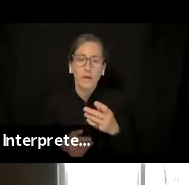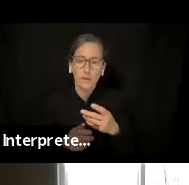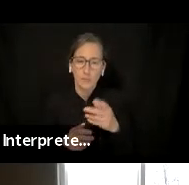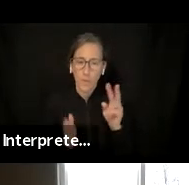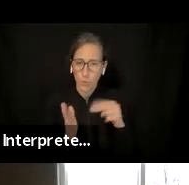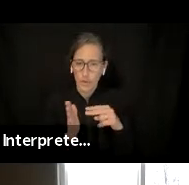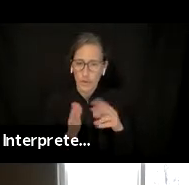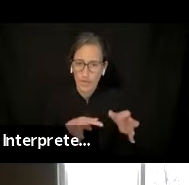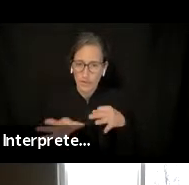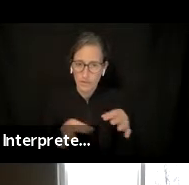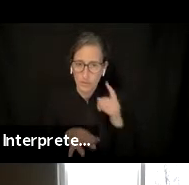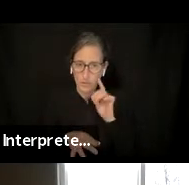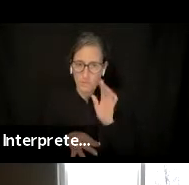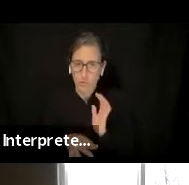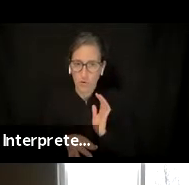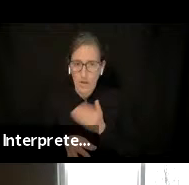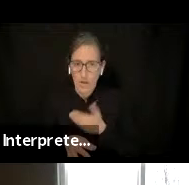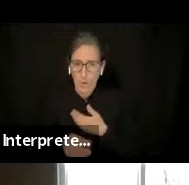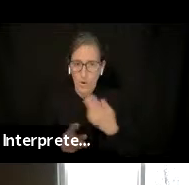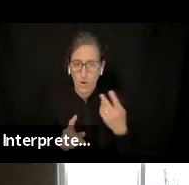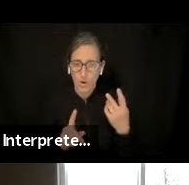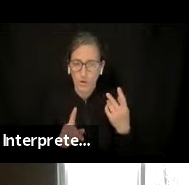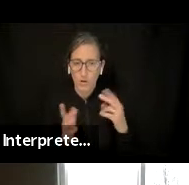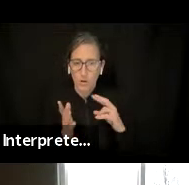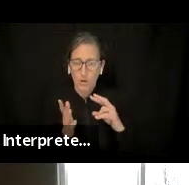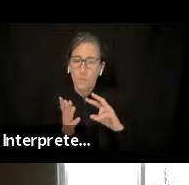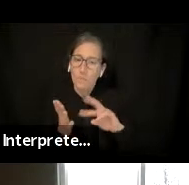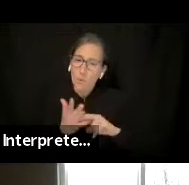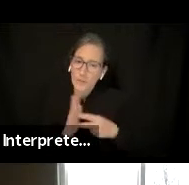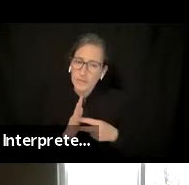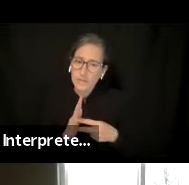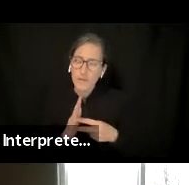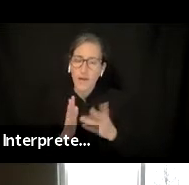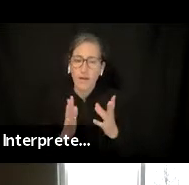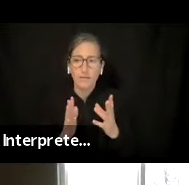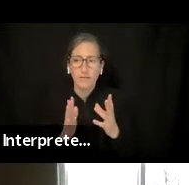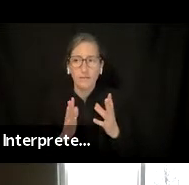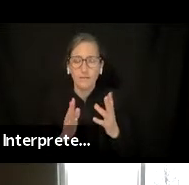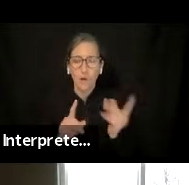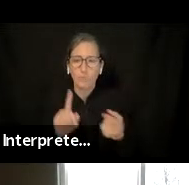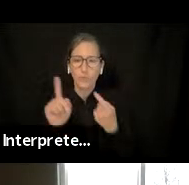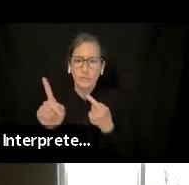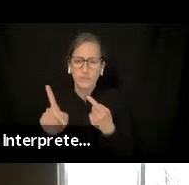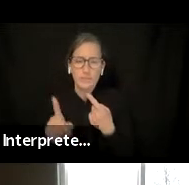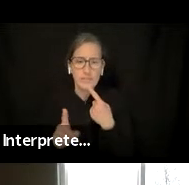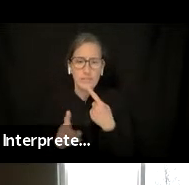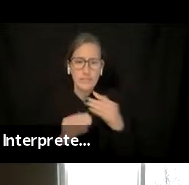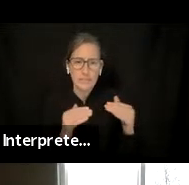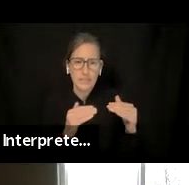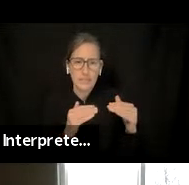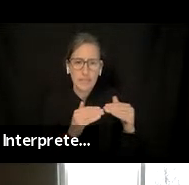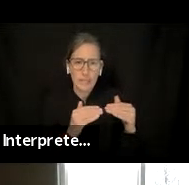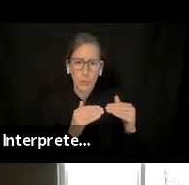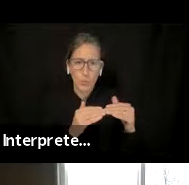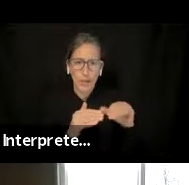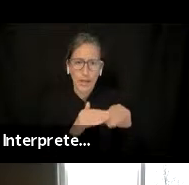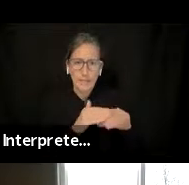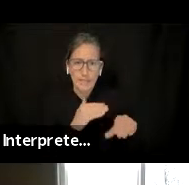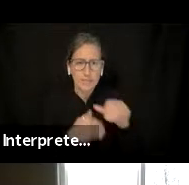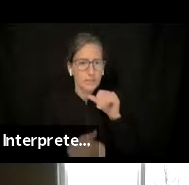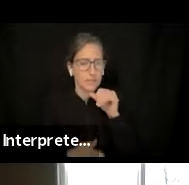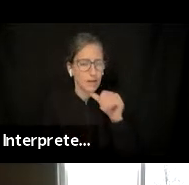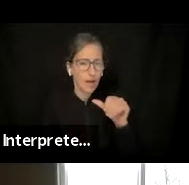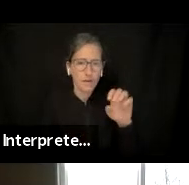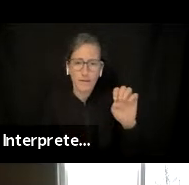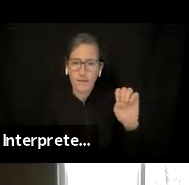objectives, why it says like equal access and not equitable access, since we are an equity commission. I